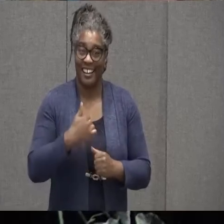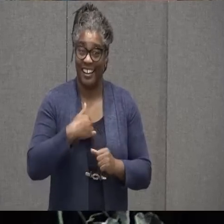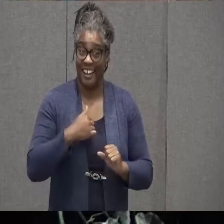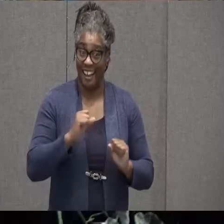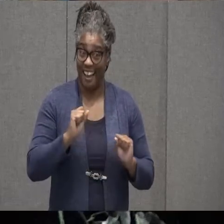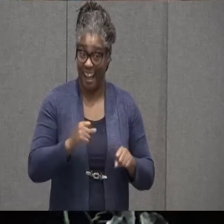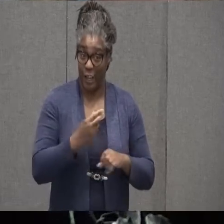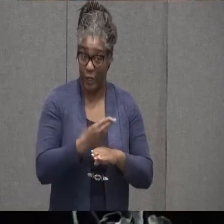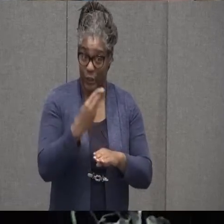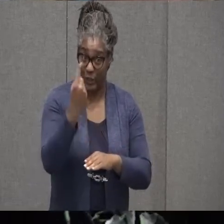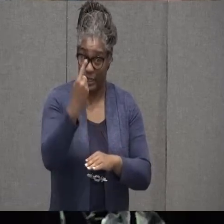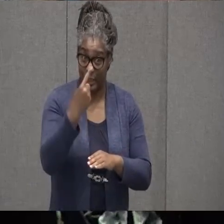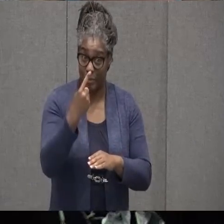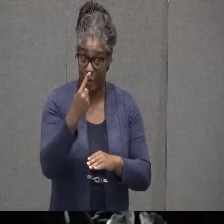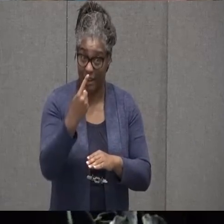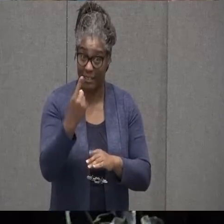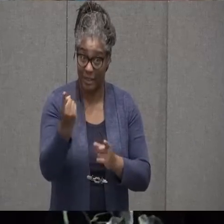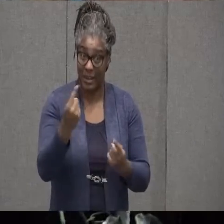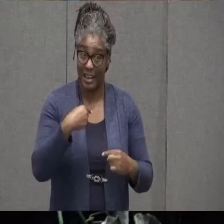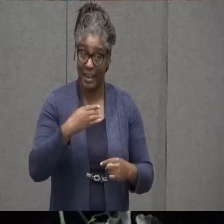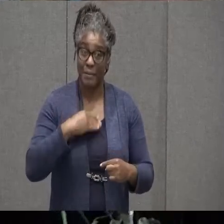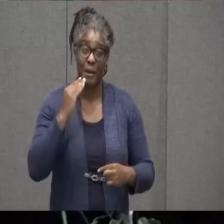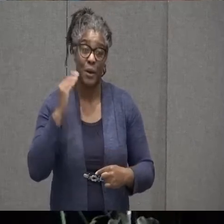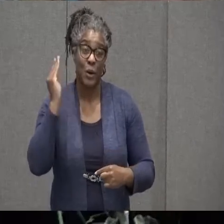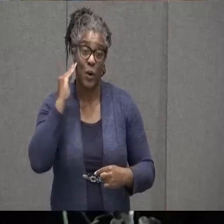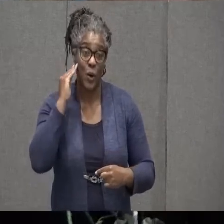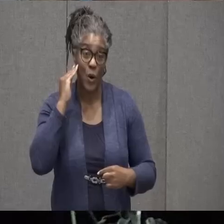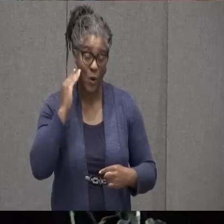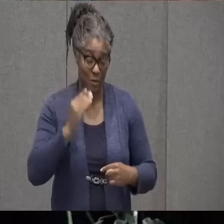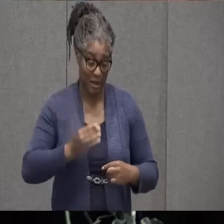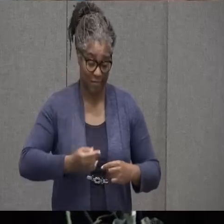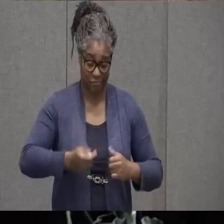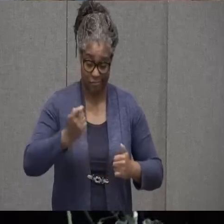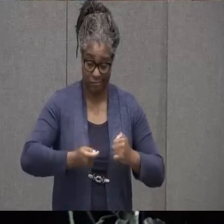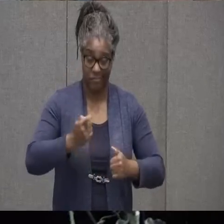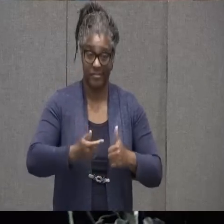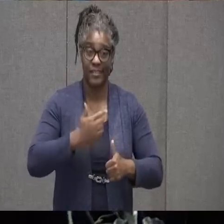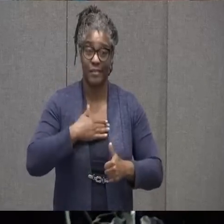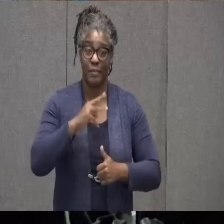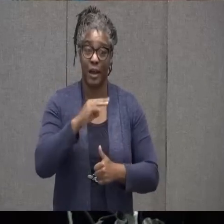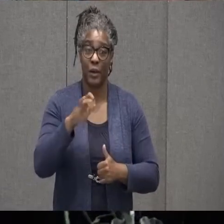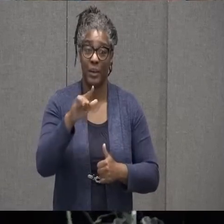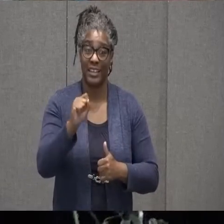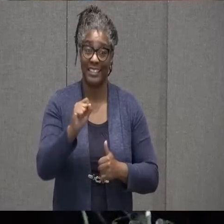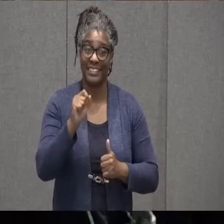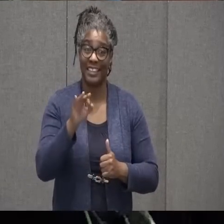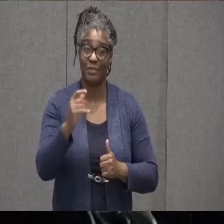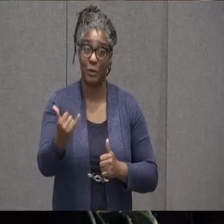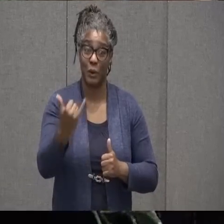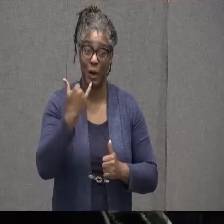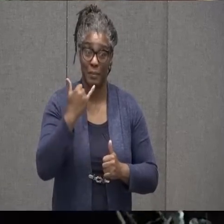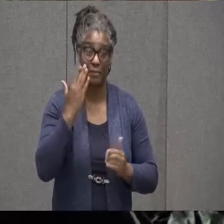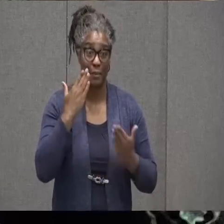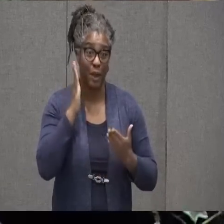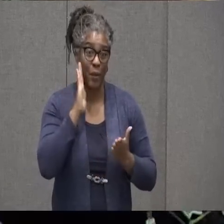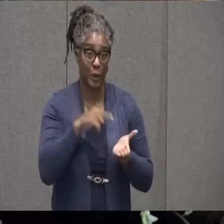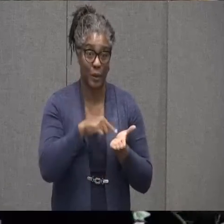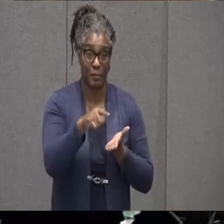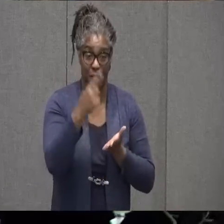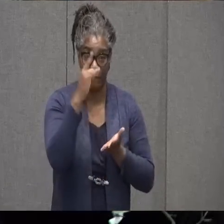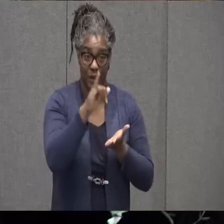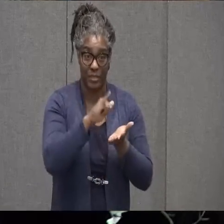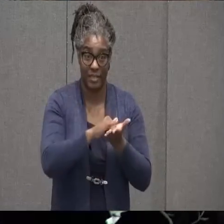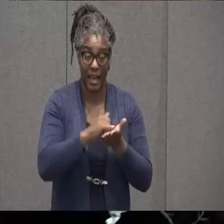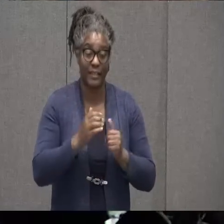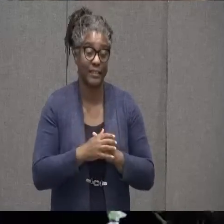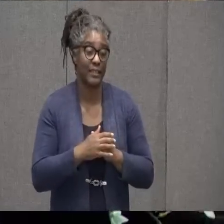puller. So, you know, if somebody wants a job, they can look me up and come tell me they'll pull my weeds. I might pay you a wage for it.